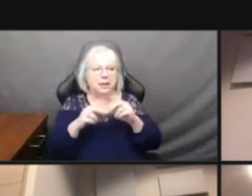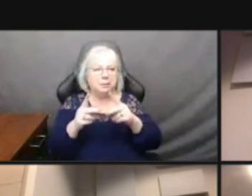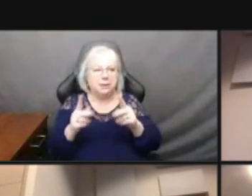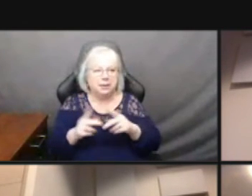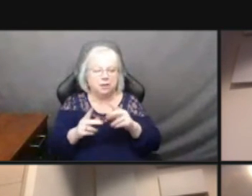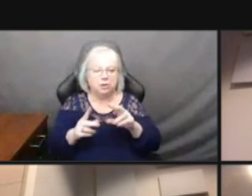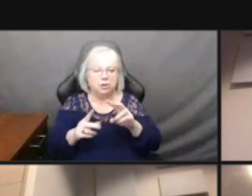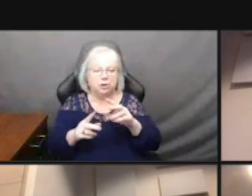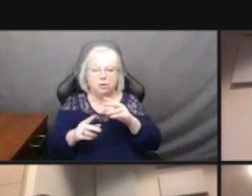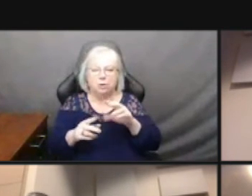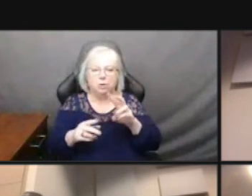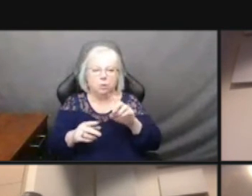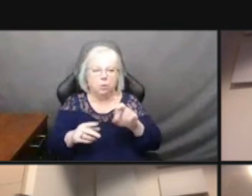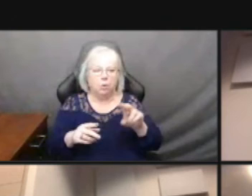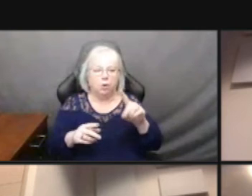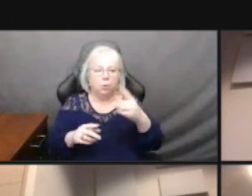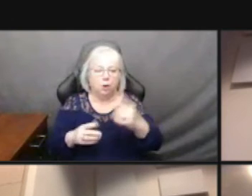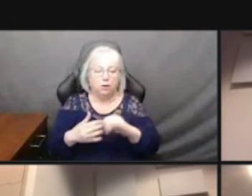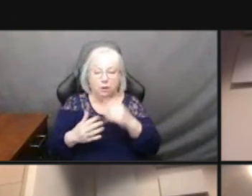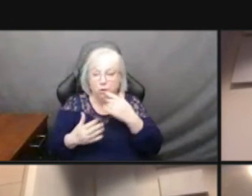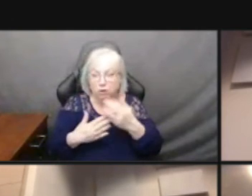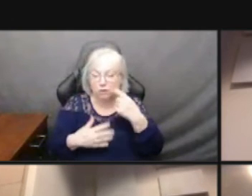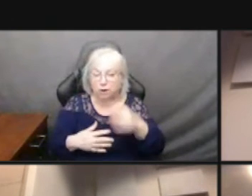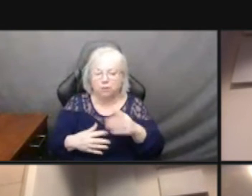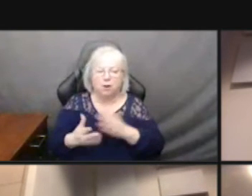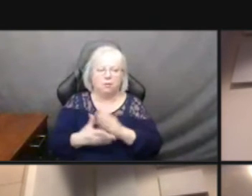for you? Yes? Okay, all right.